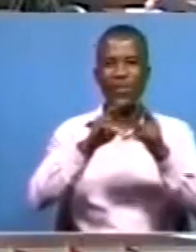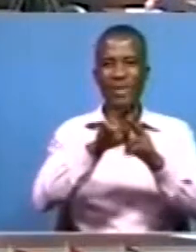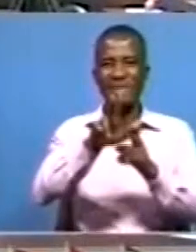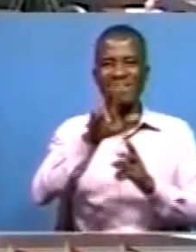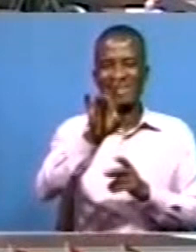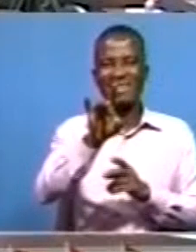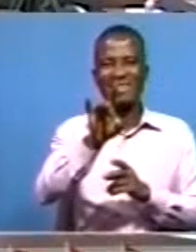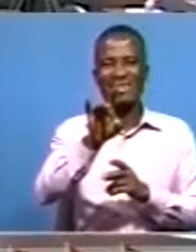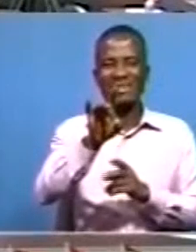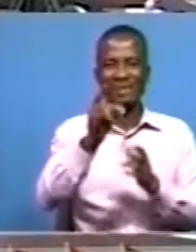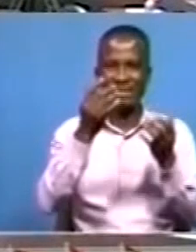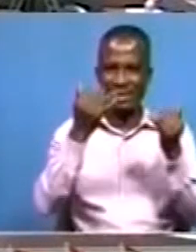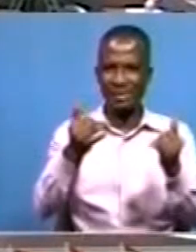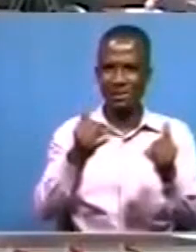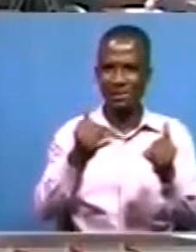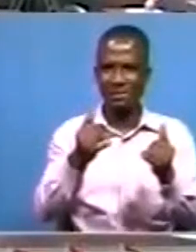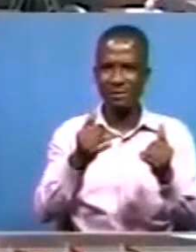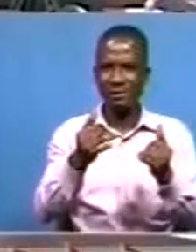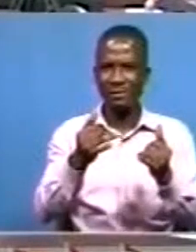10 Sub 1, the writ